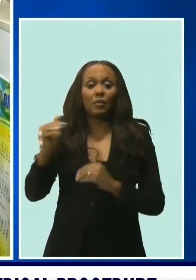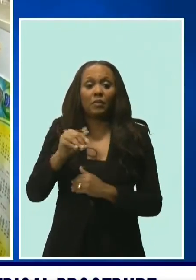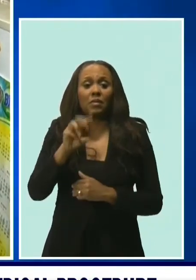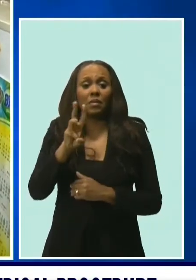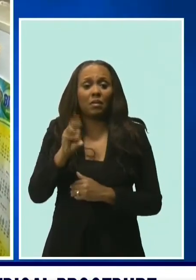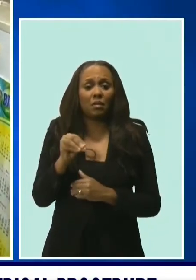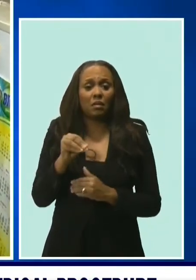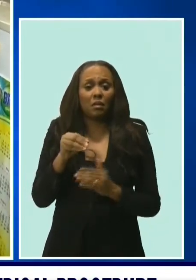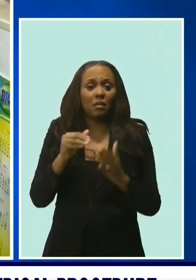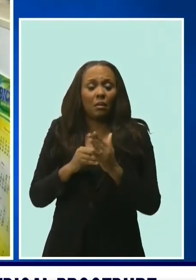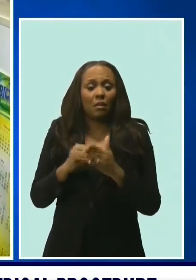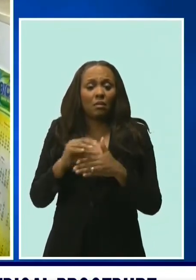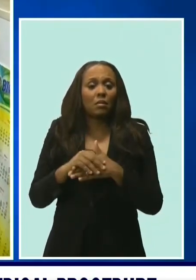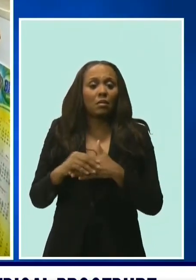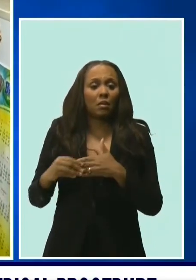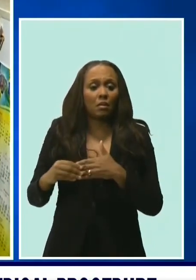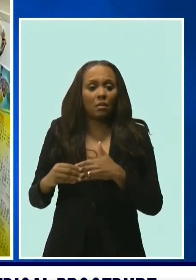determination.